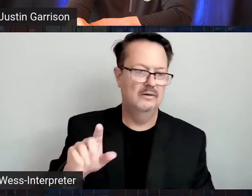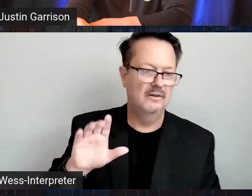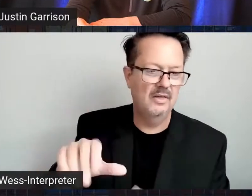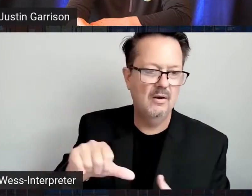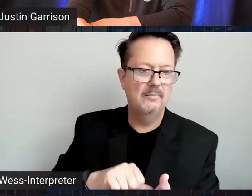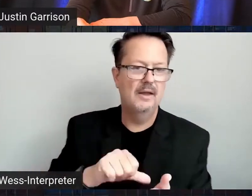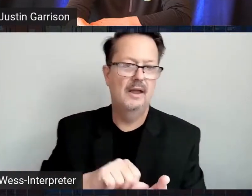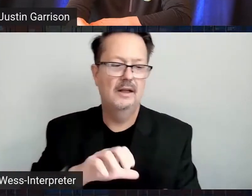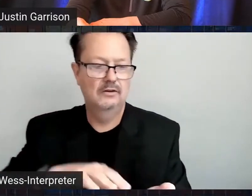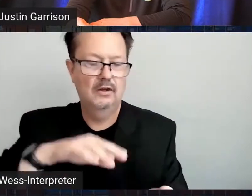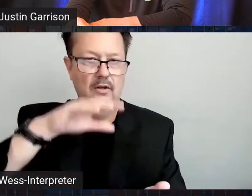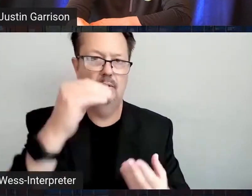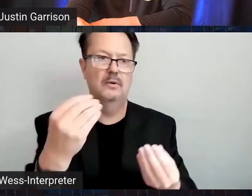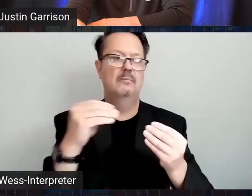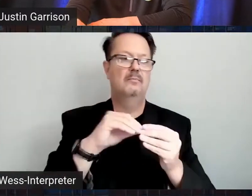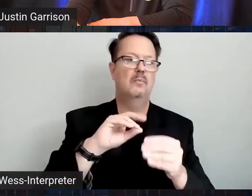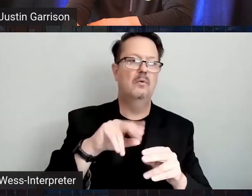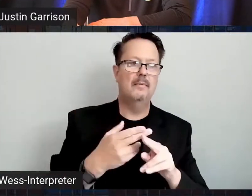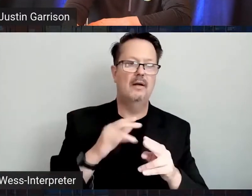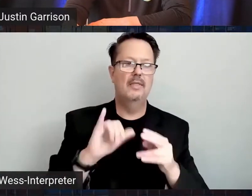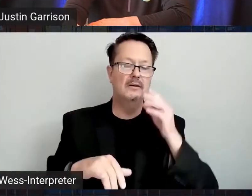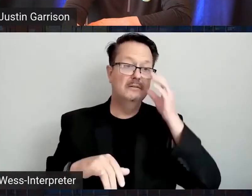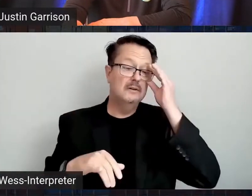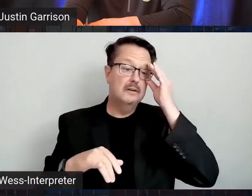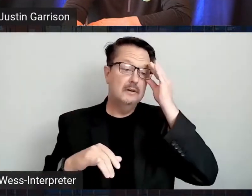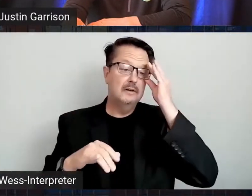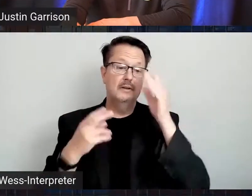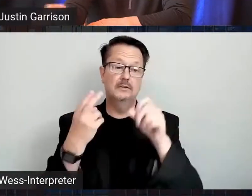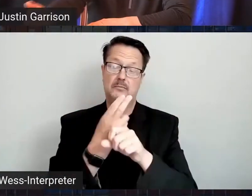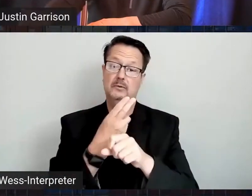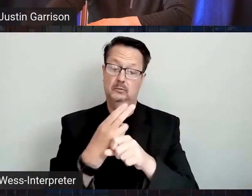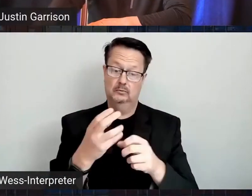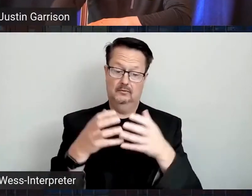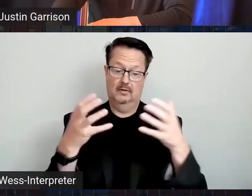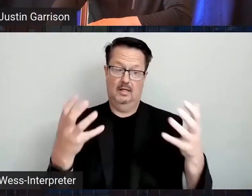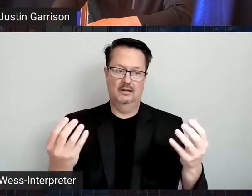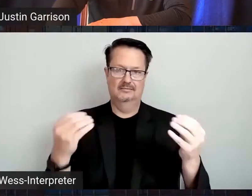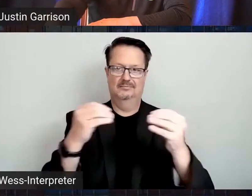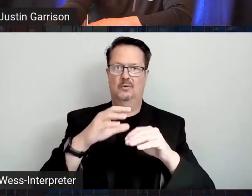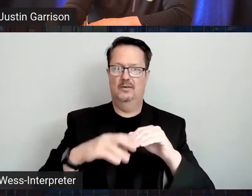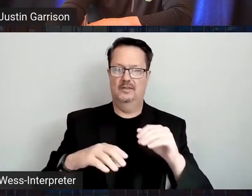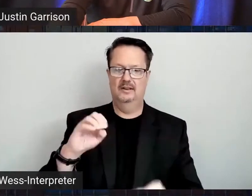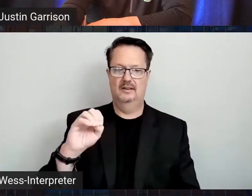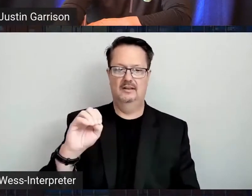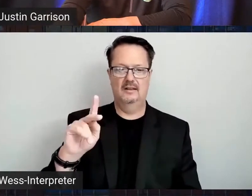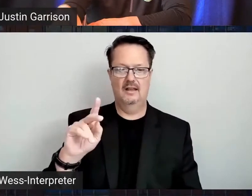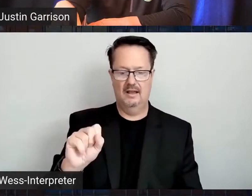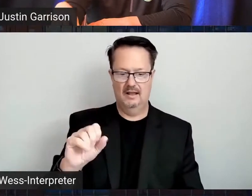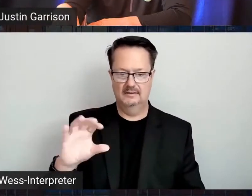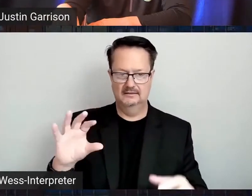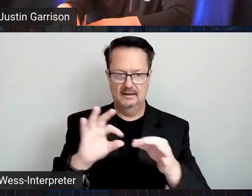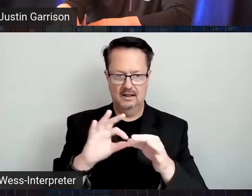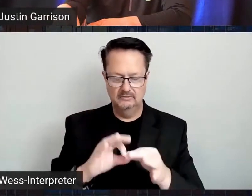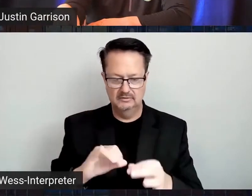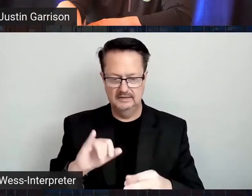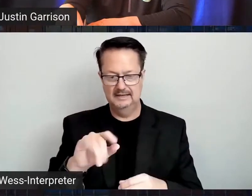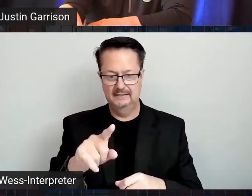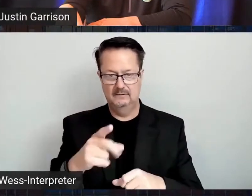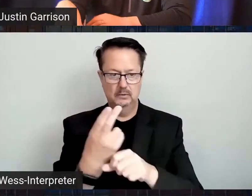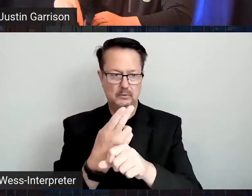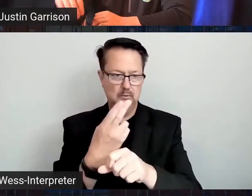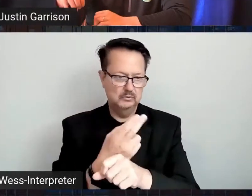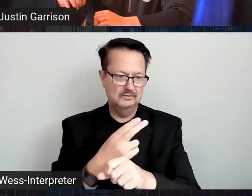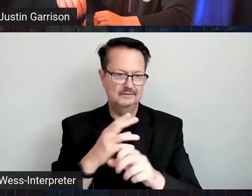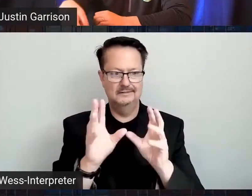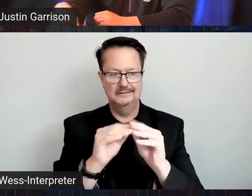it. And it's being used for a lot. It's more than just EKS Connector. If anyone doesn't know as well, if you're using Session